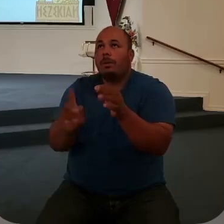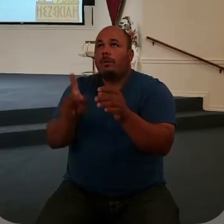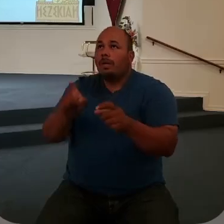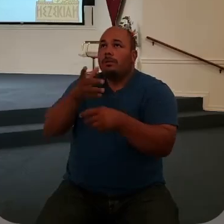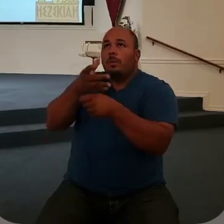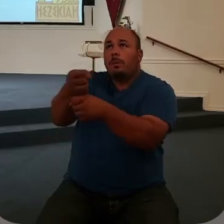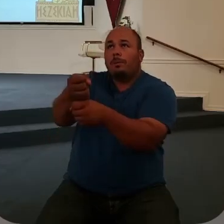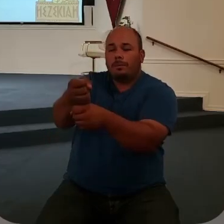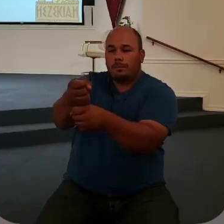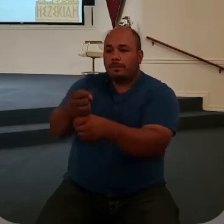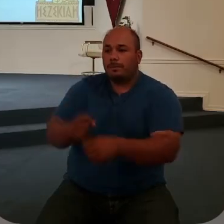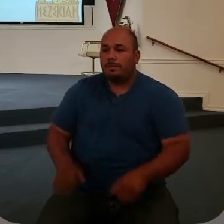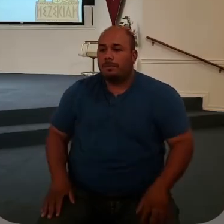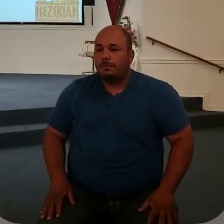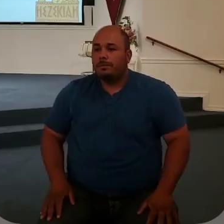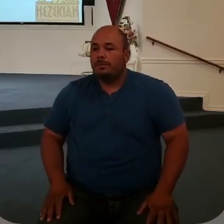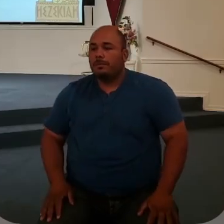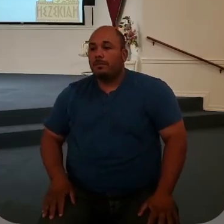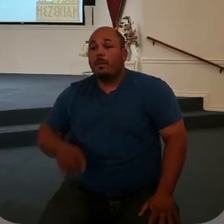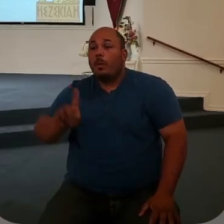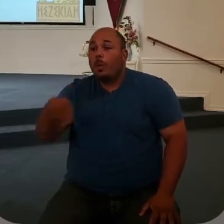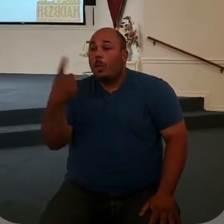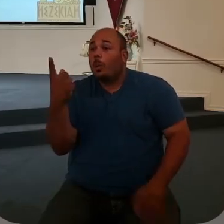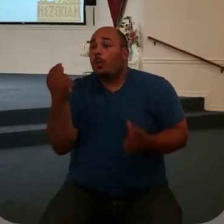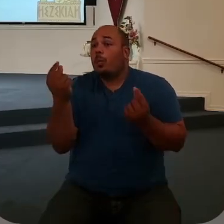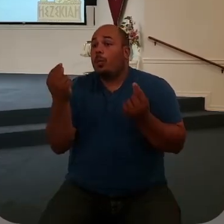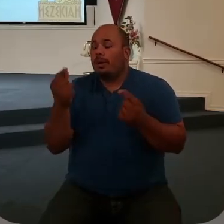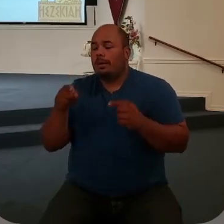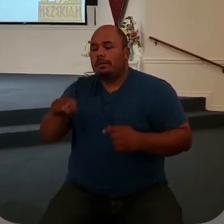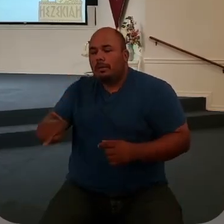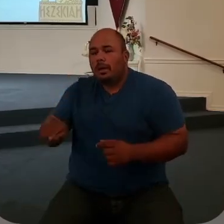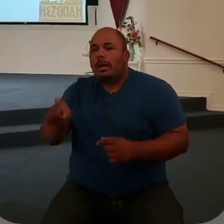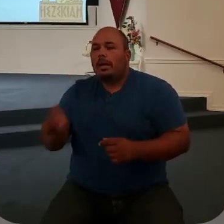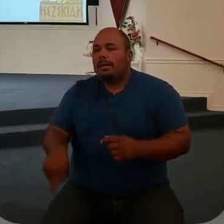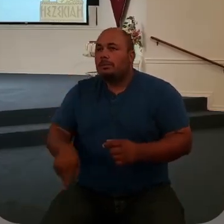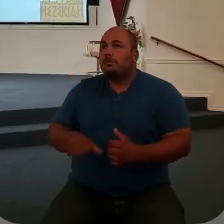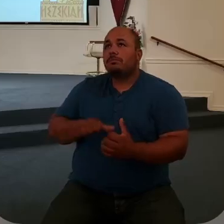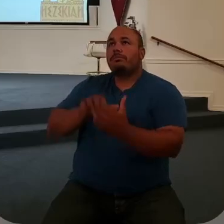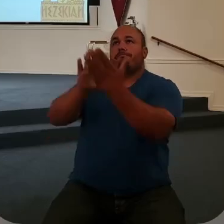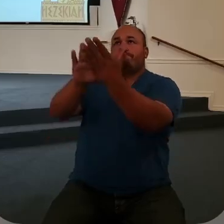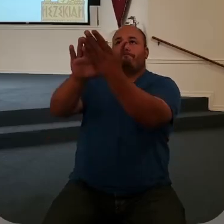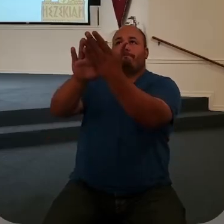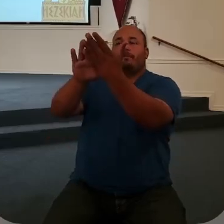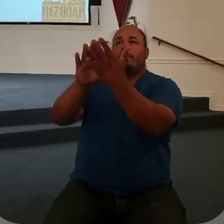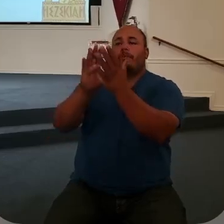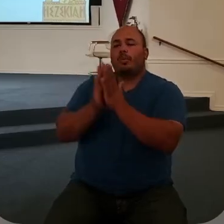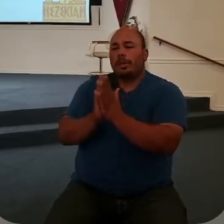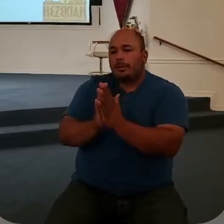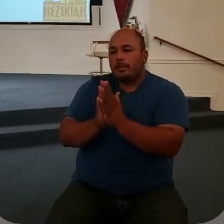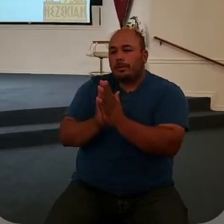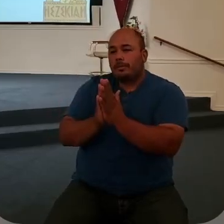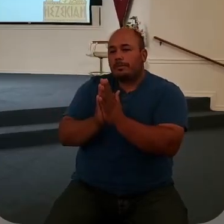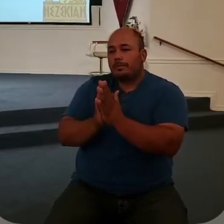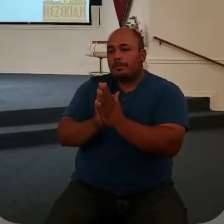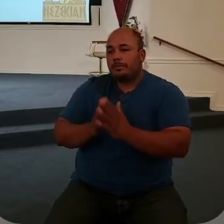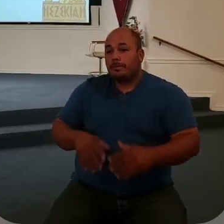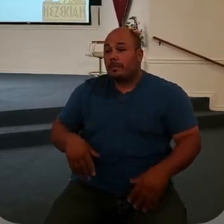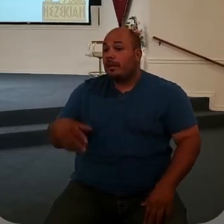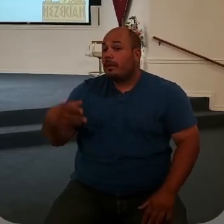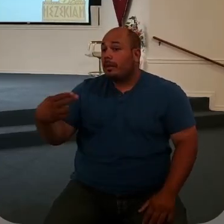All Hezekiah needed to do was to go to God and pray. And Hezekiah couldn't see